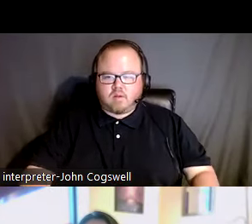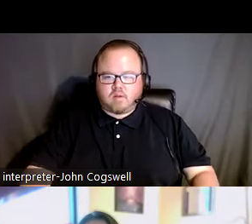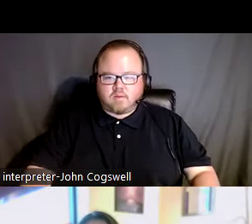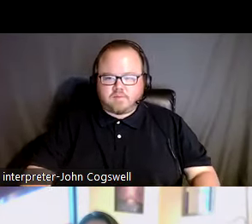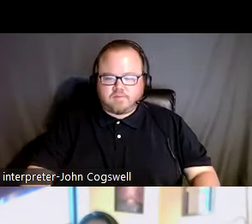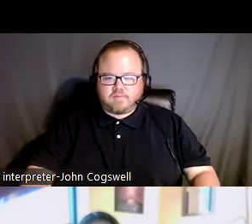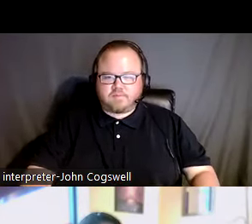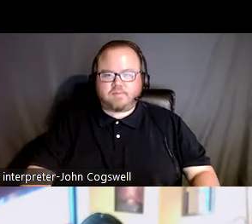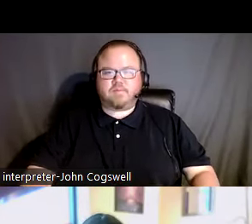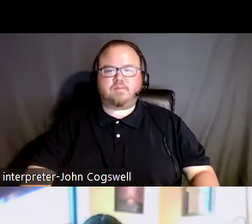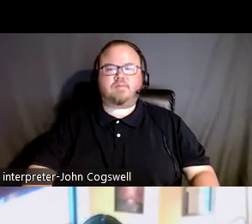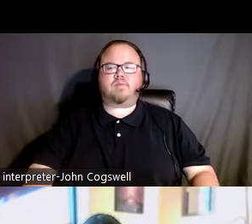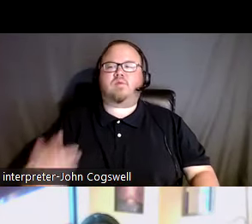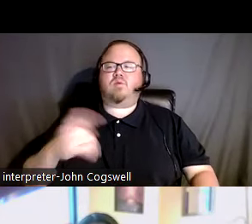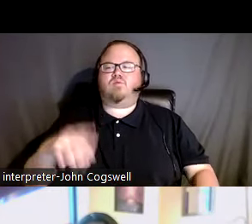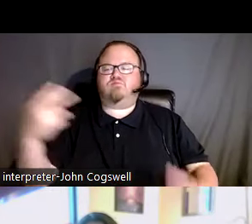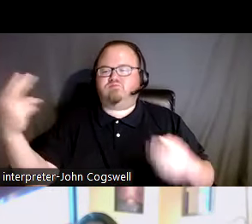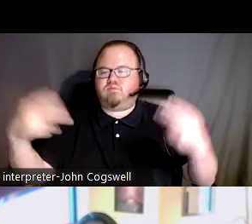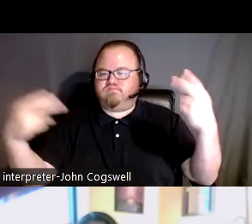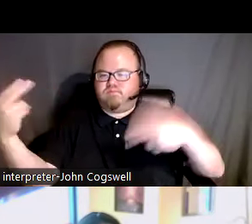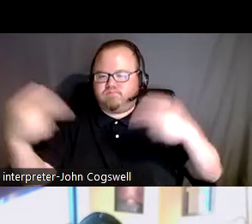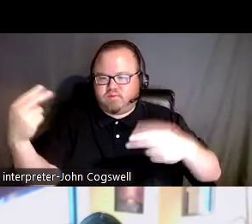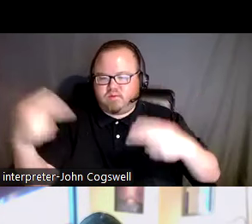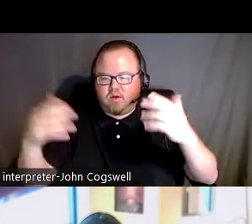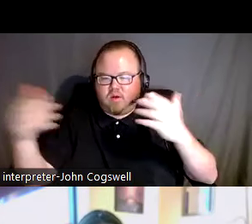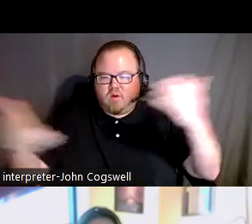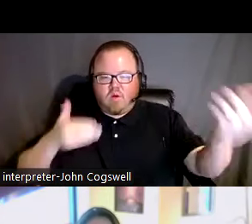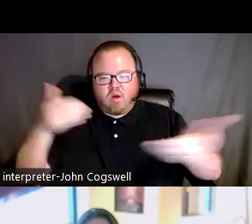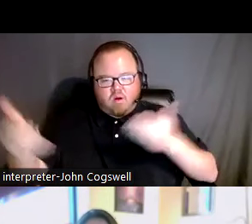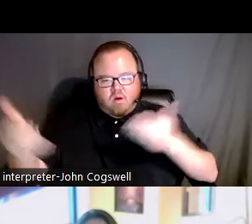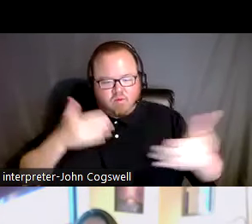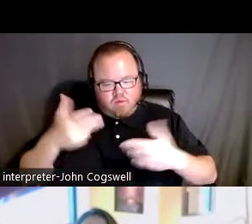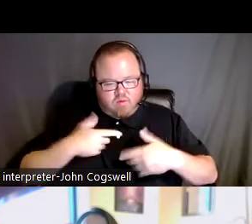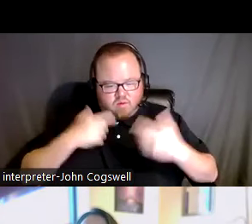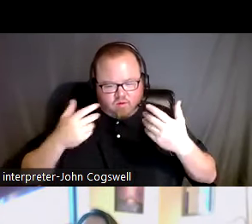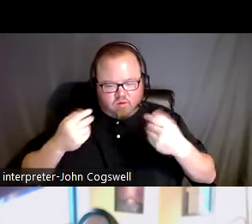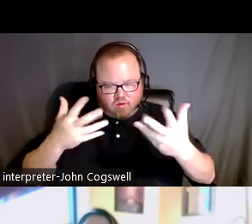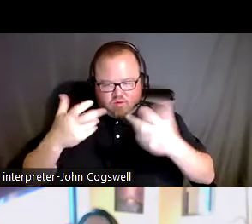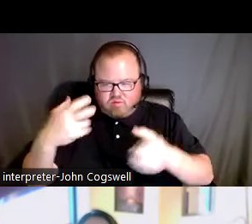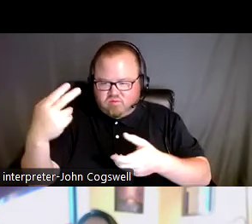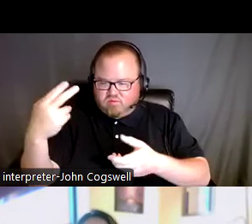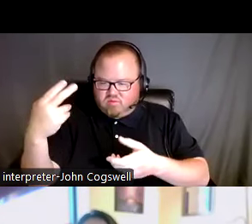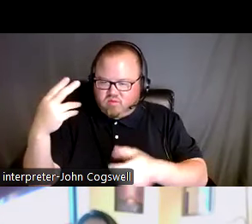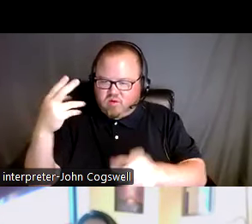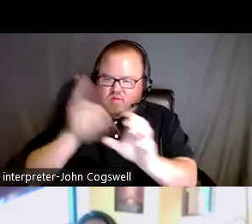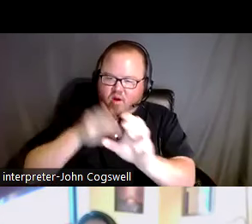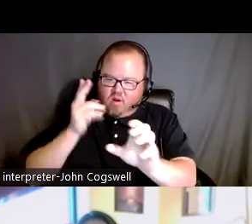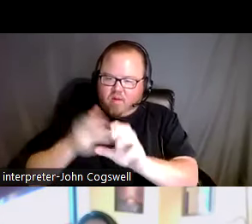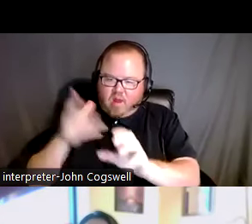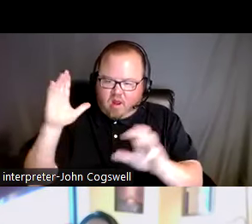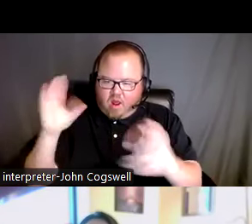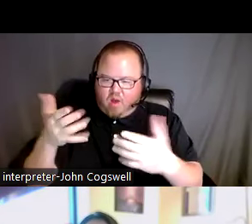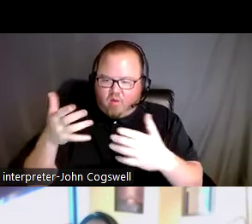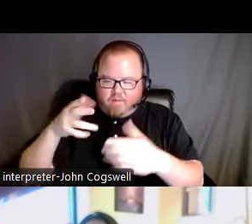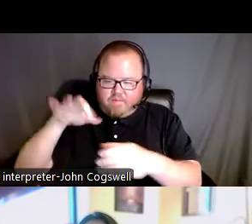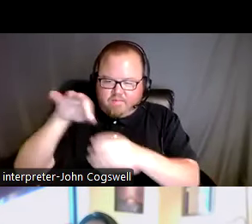And so as you join, welcome everyone. We invite you to participate in our poll just to see who's in the Zoom room for us. We'll give